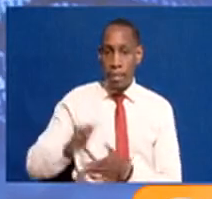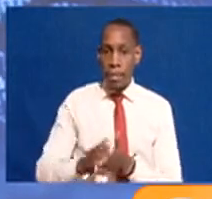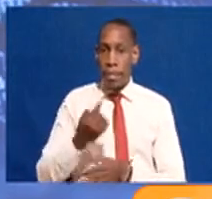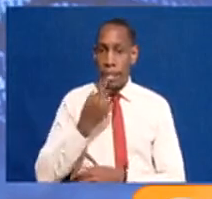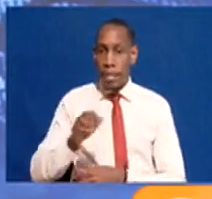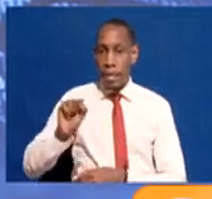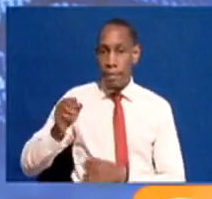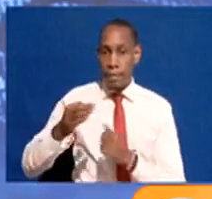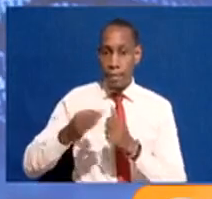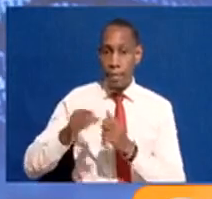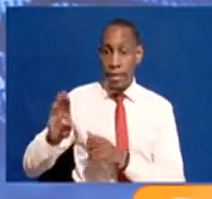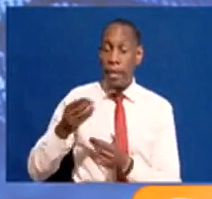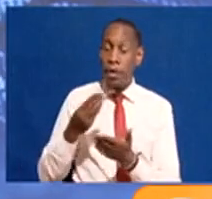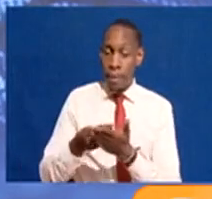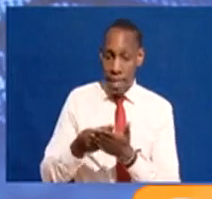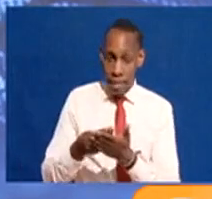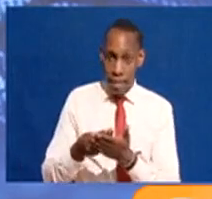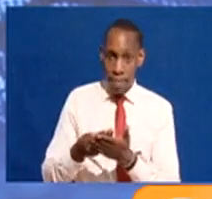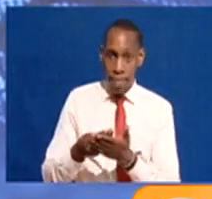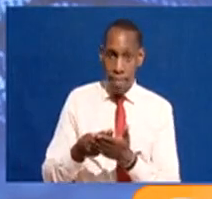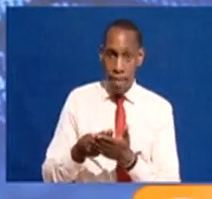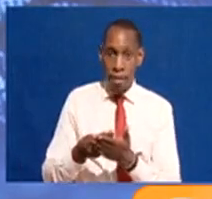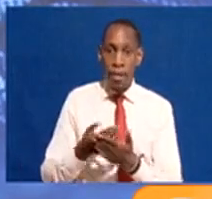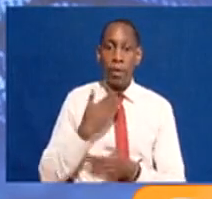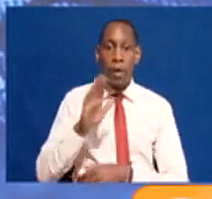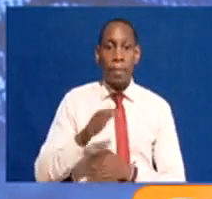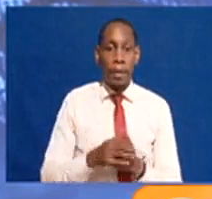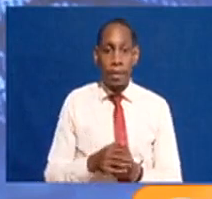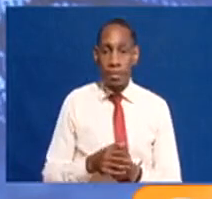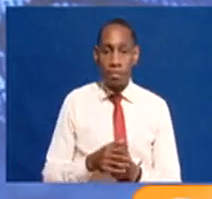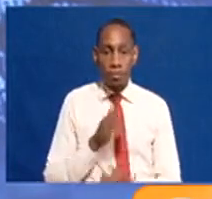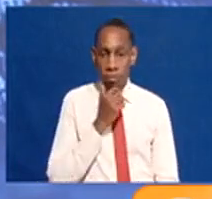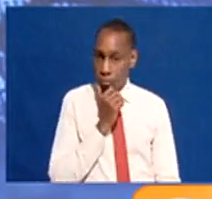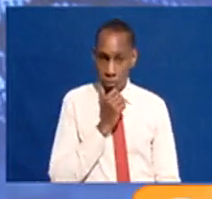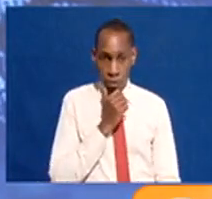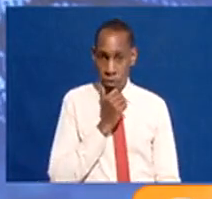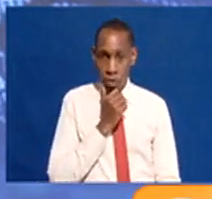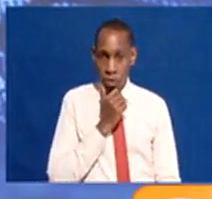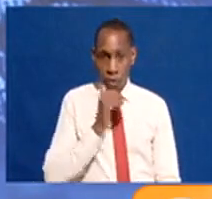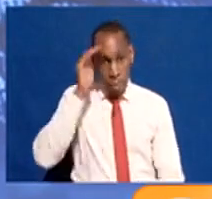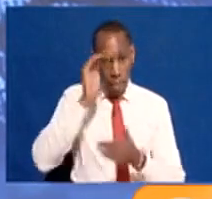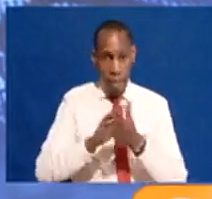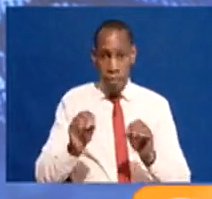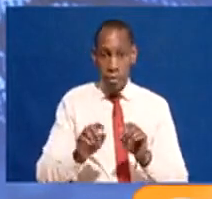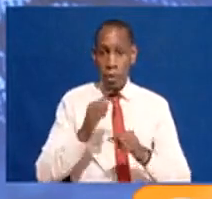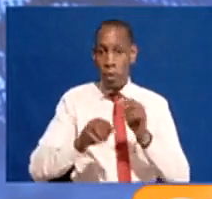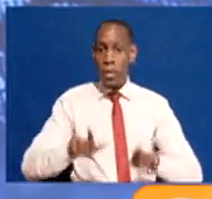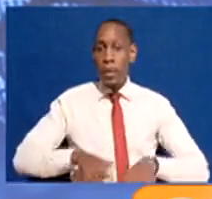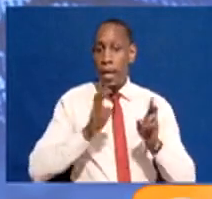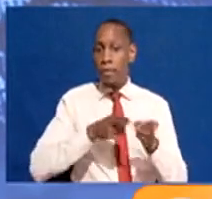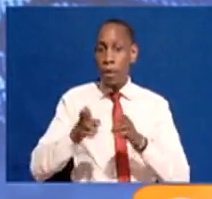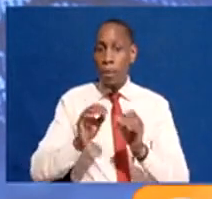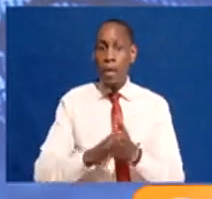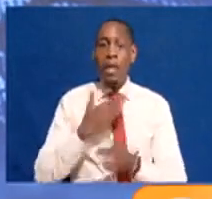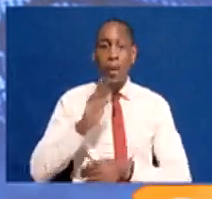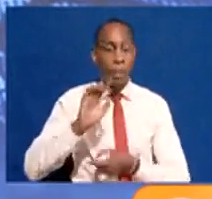158 billion shillings, I don't want you to just shake your head in disbelief and then move on. I